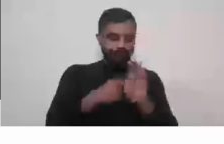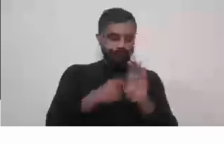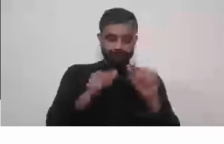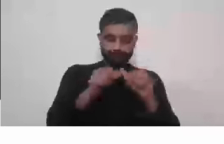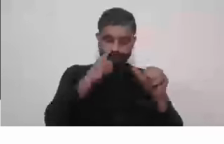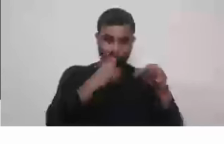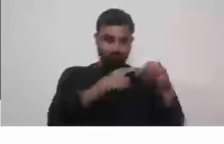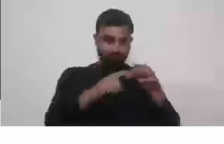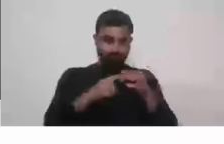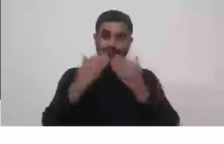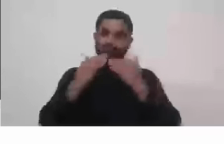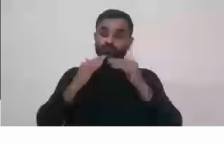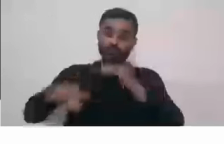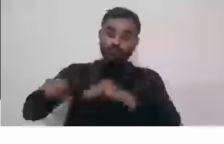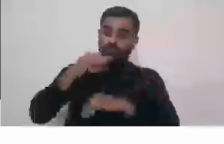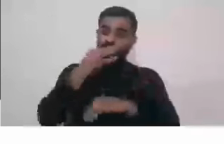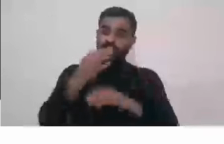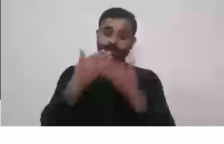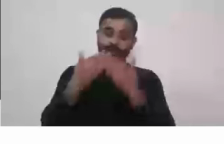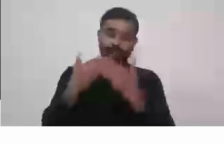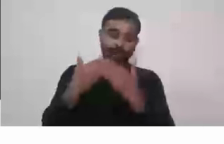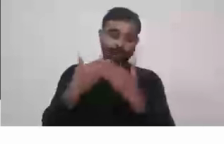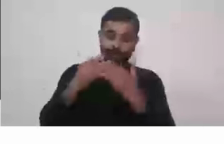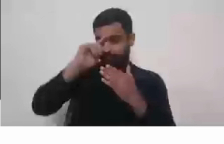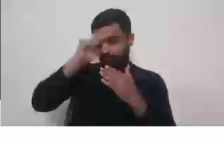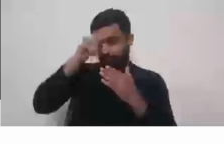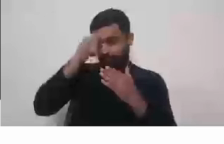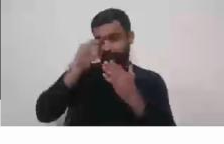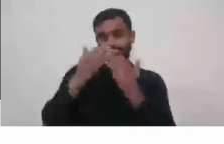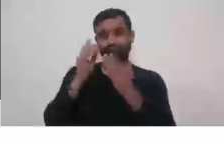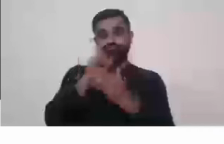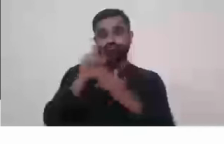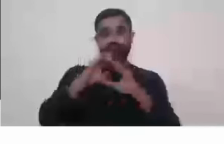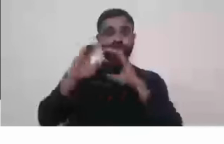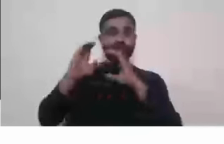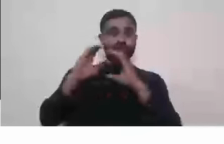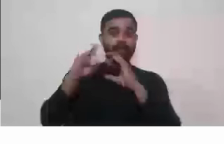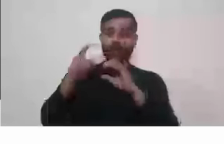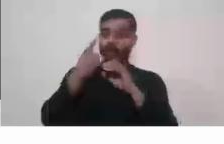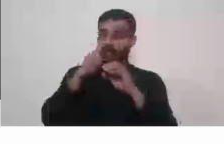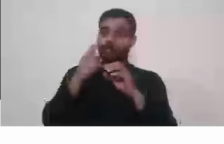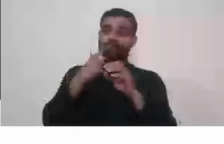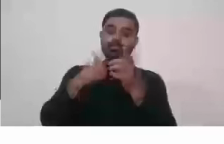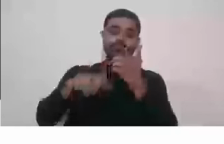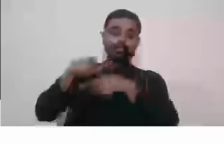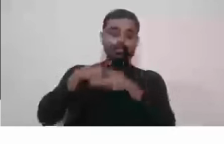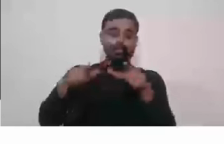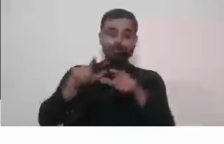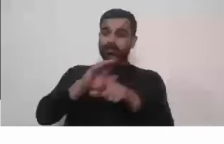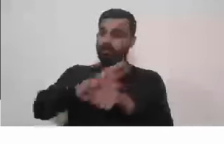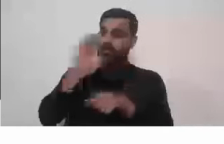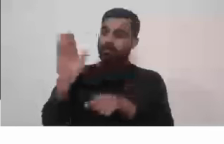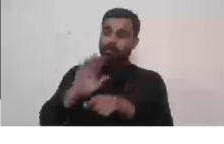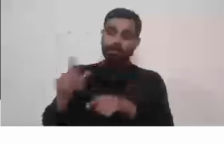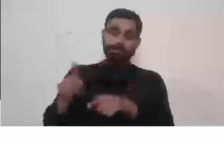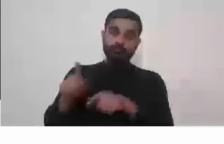for students who are first gen studying in English medium school, communicate in their mother tongue and never are